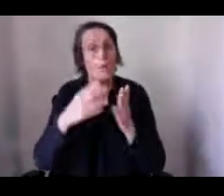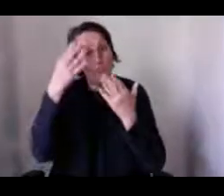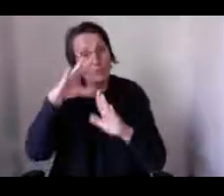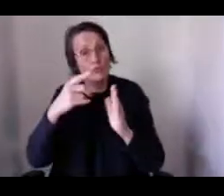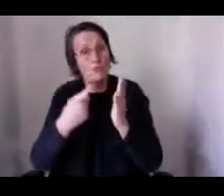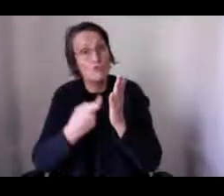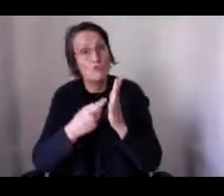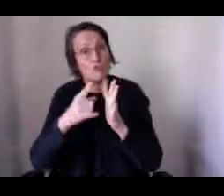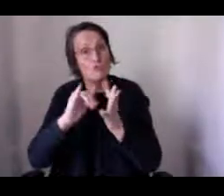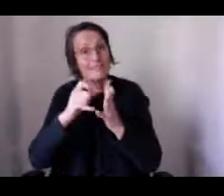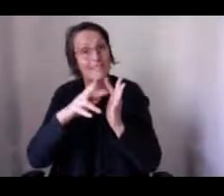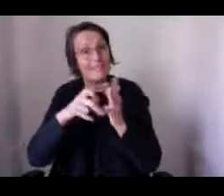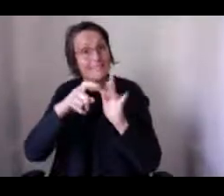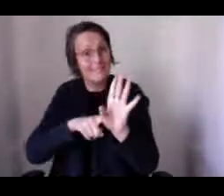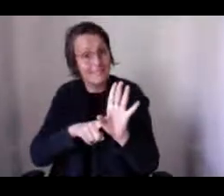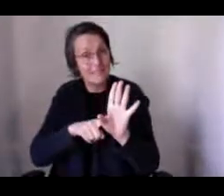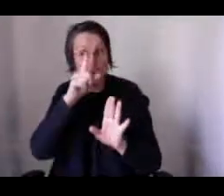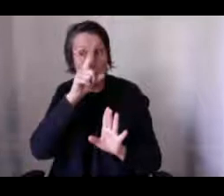in applying for.